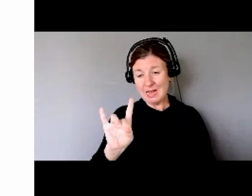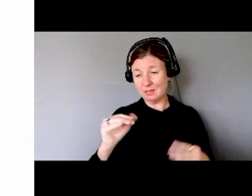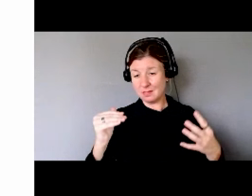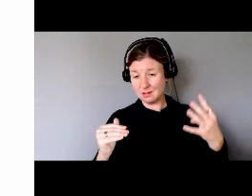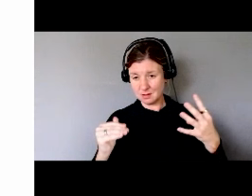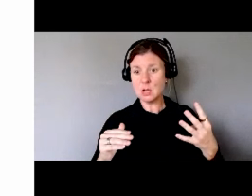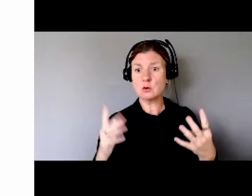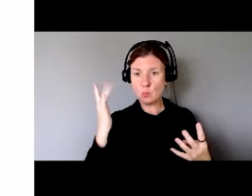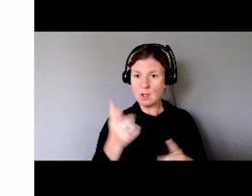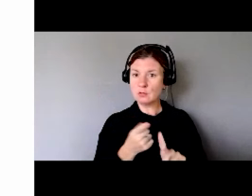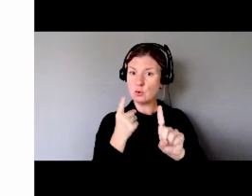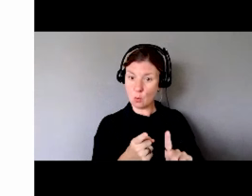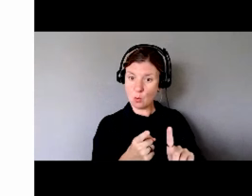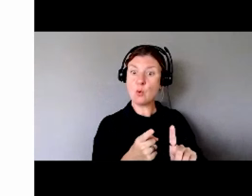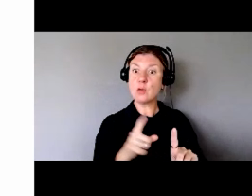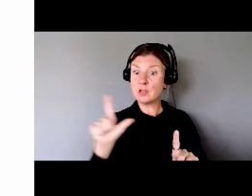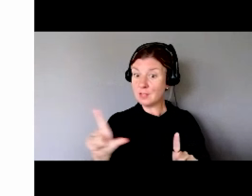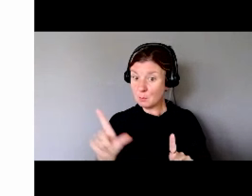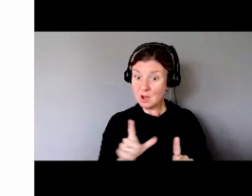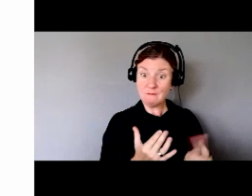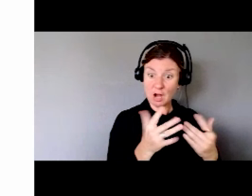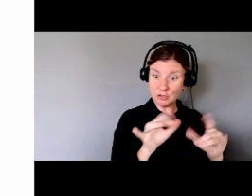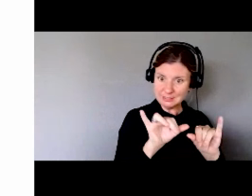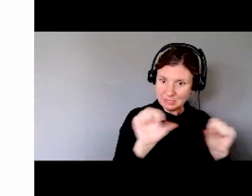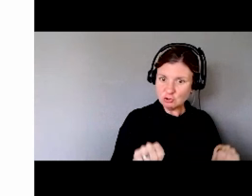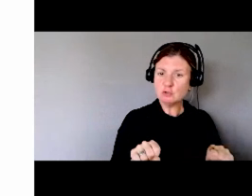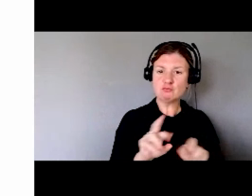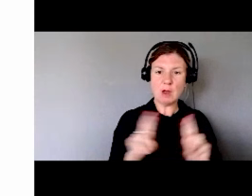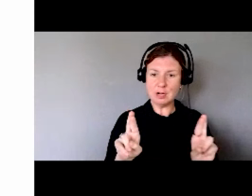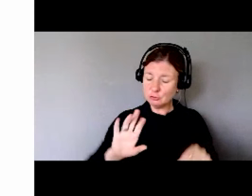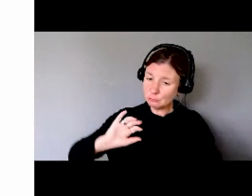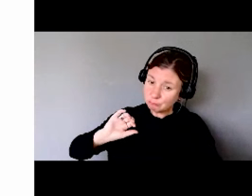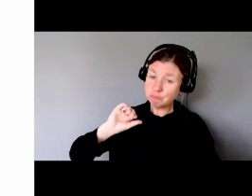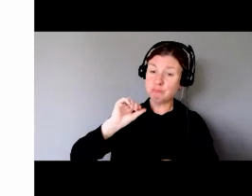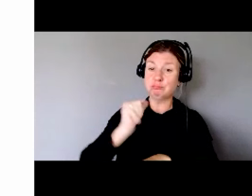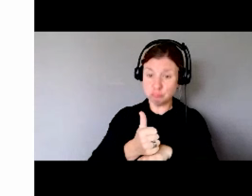library and fire station coming online in early 2028.